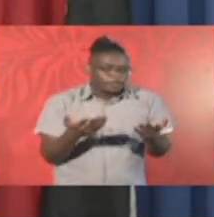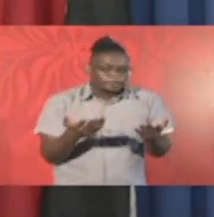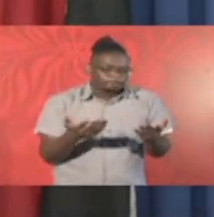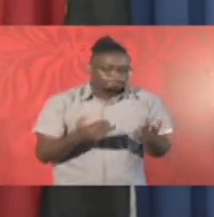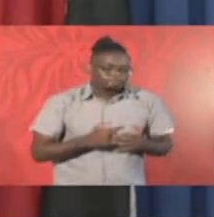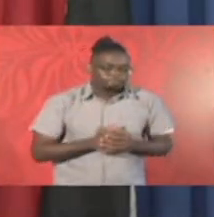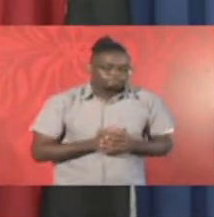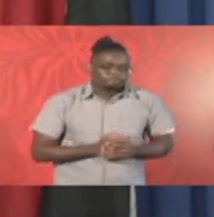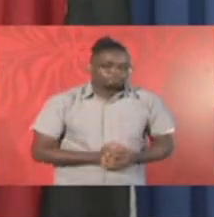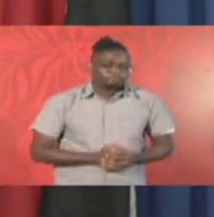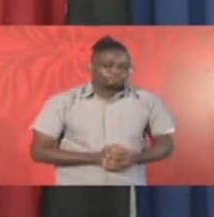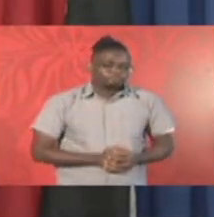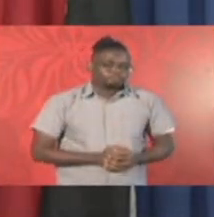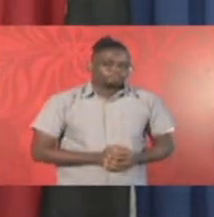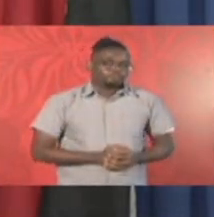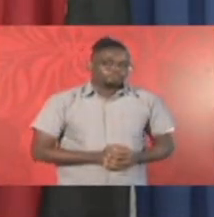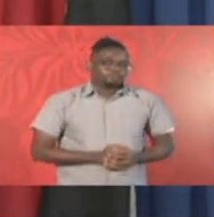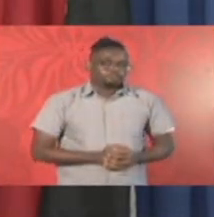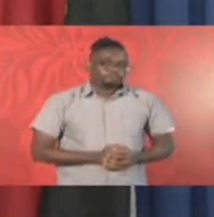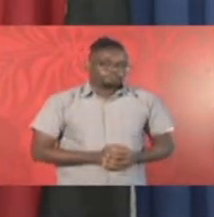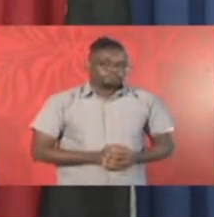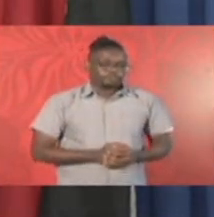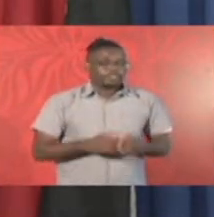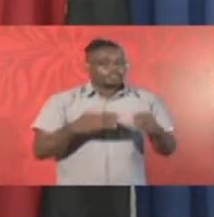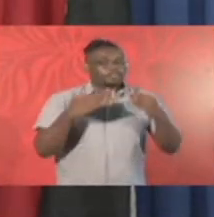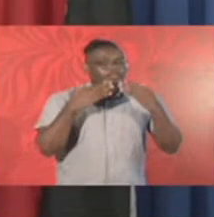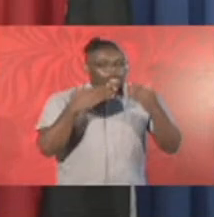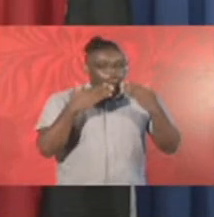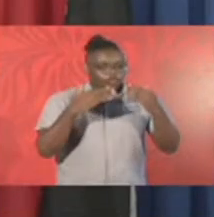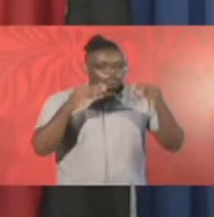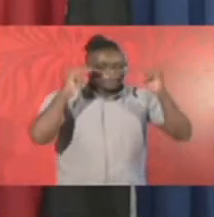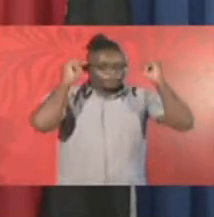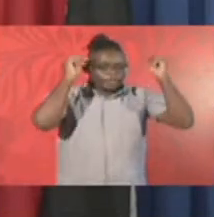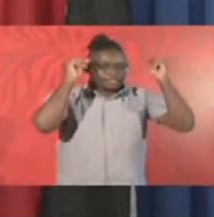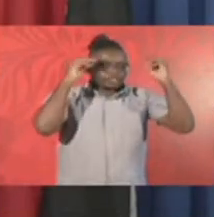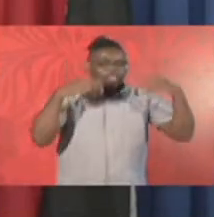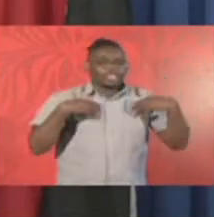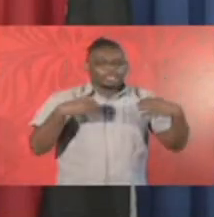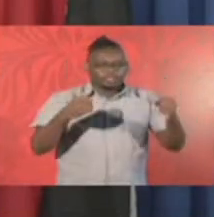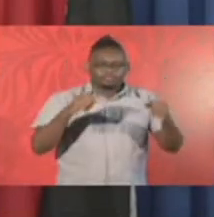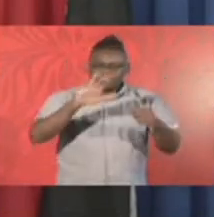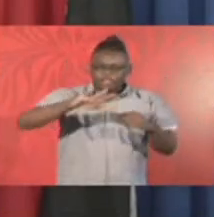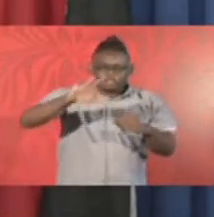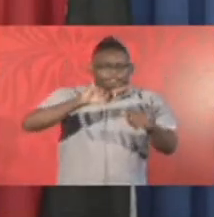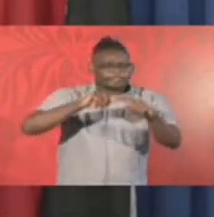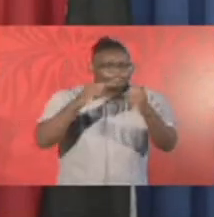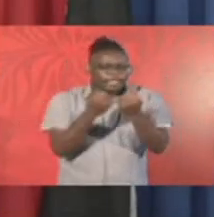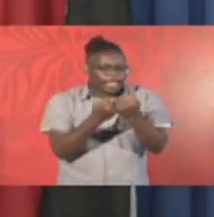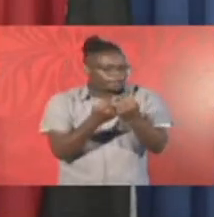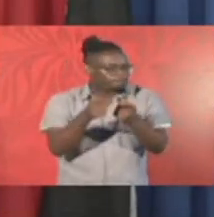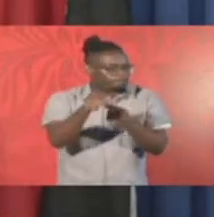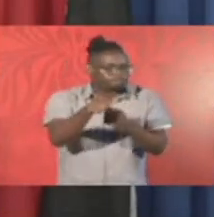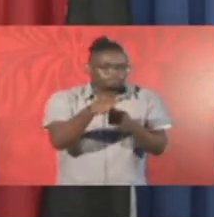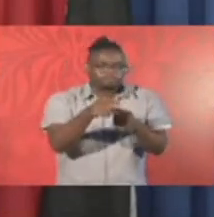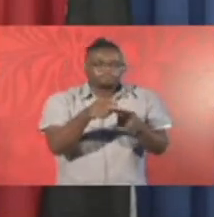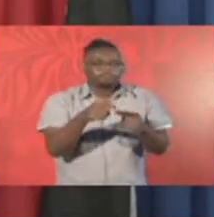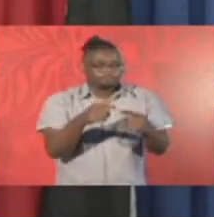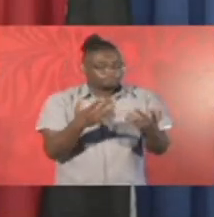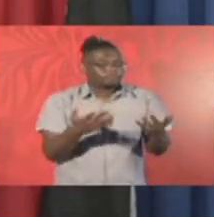exhorting the Minister of Health and his team to get the vaccines out to the people who will agree to have